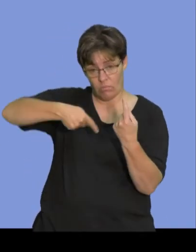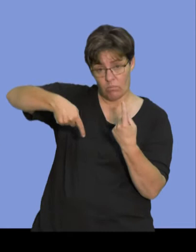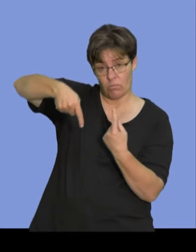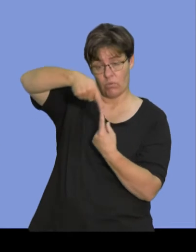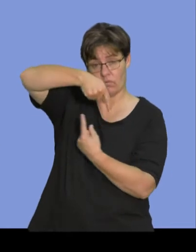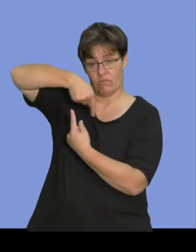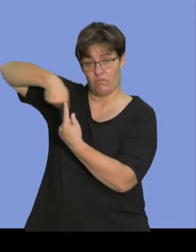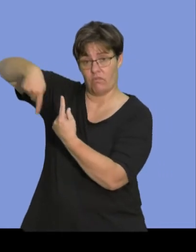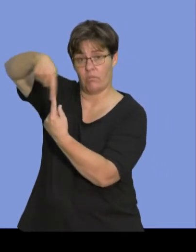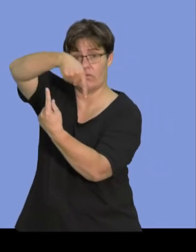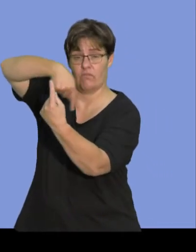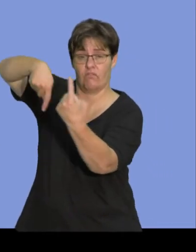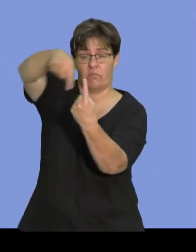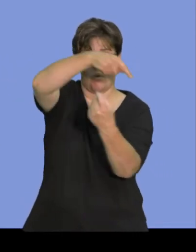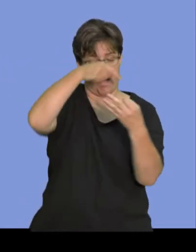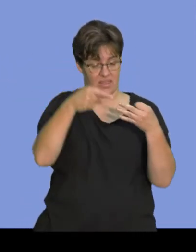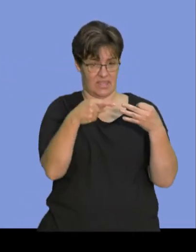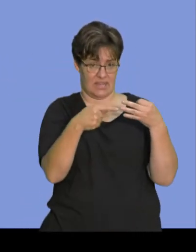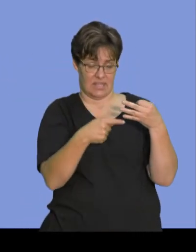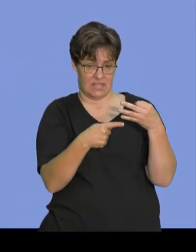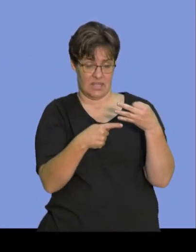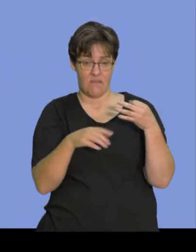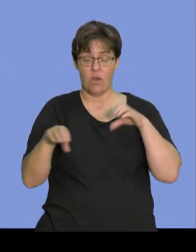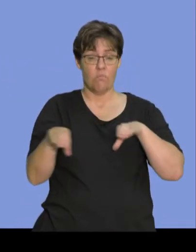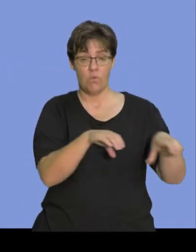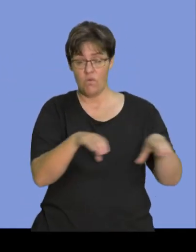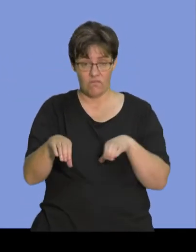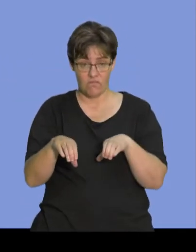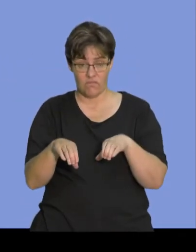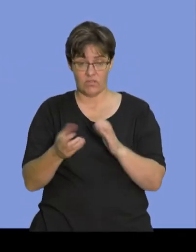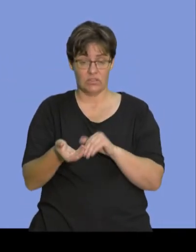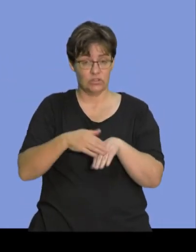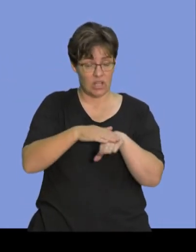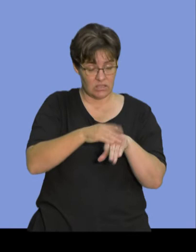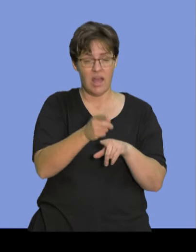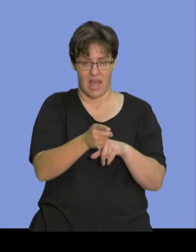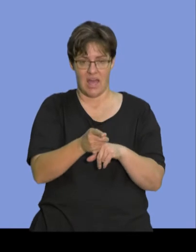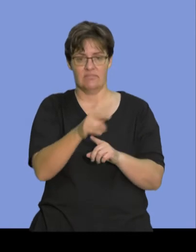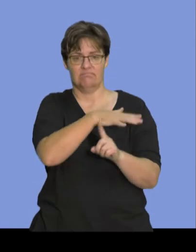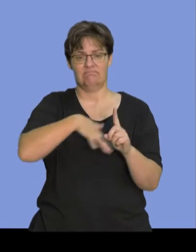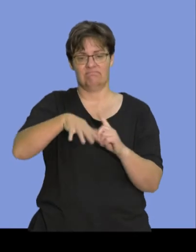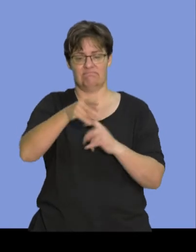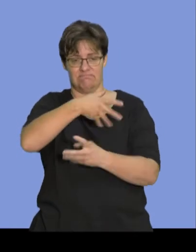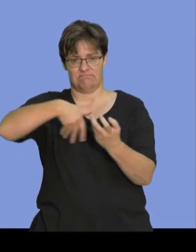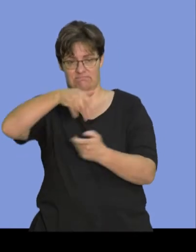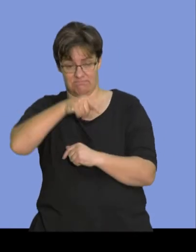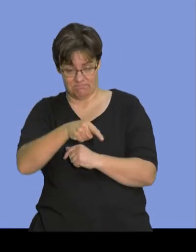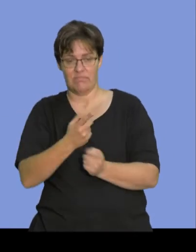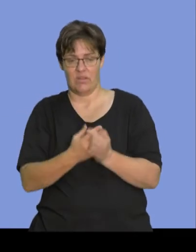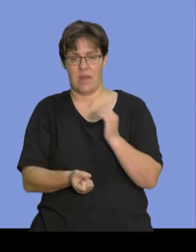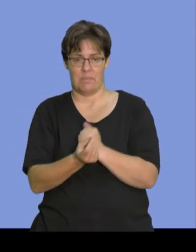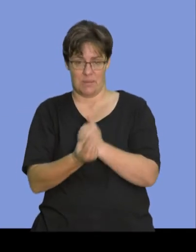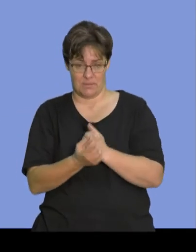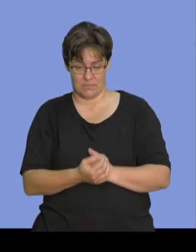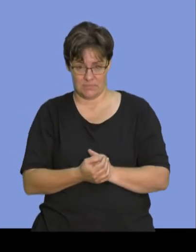creates a magnetic field because of the three elements. And wherever there is moving charge, there is actually a magnetic field that